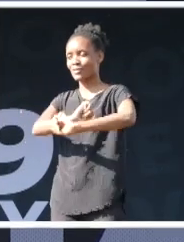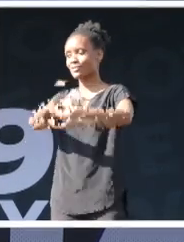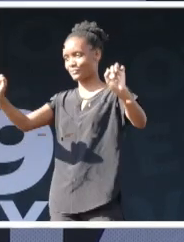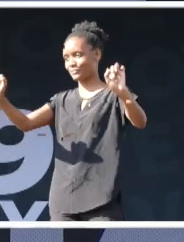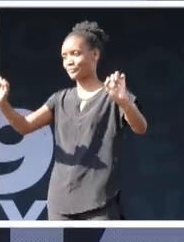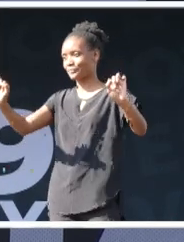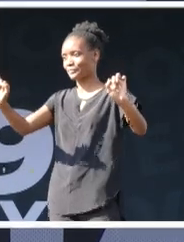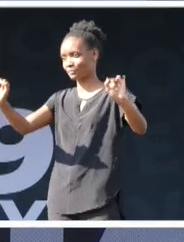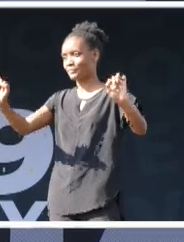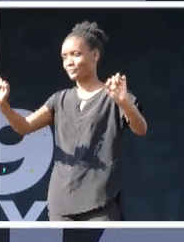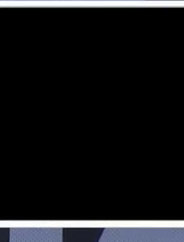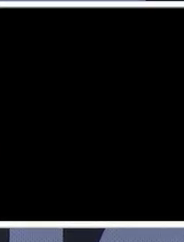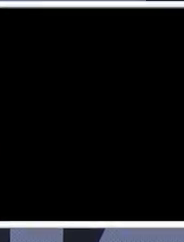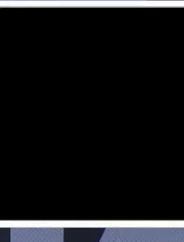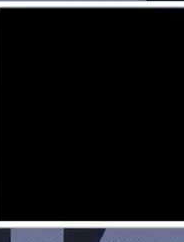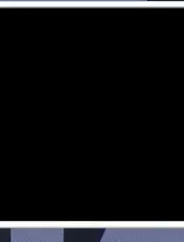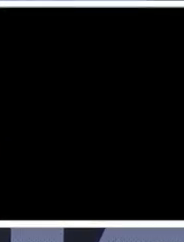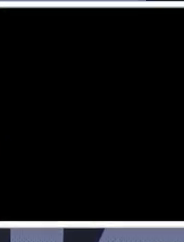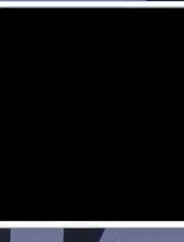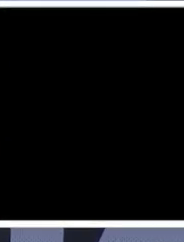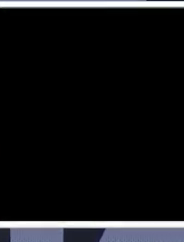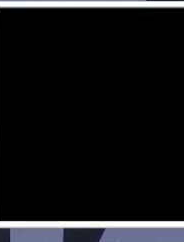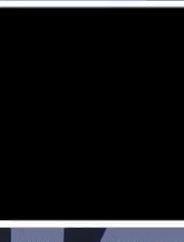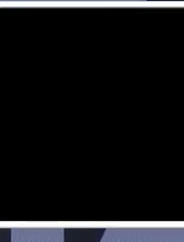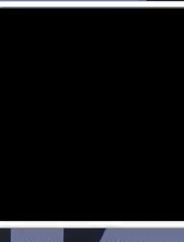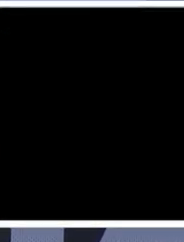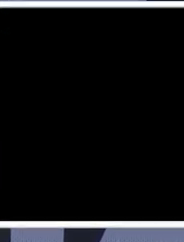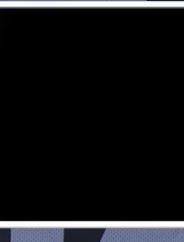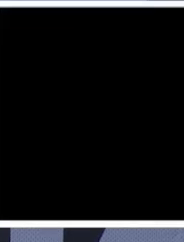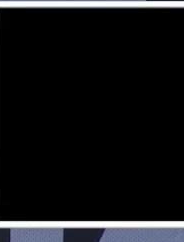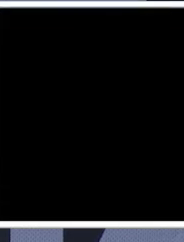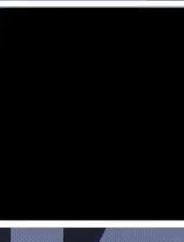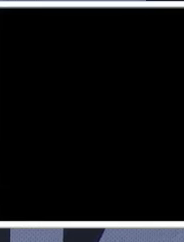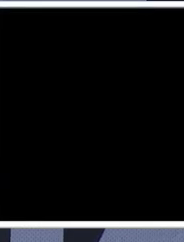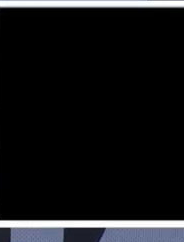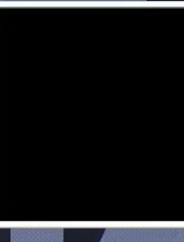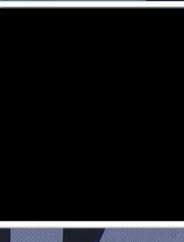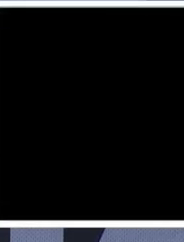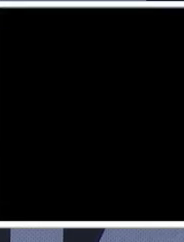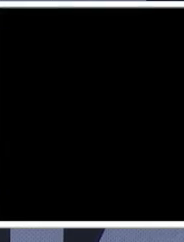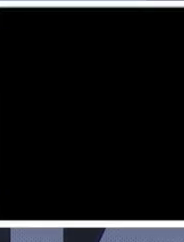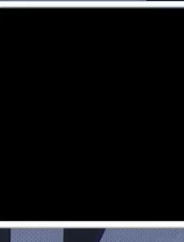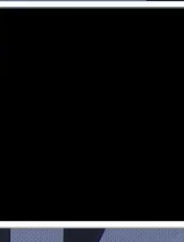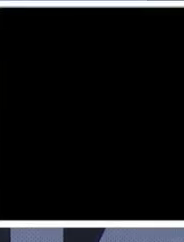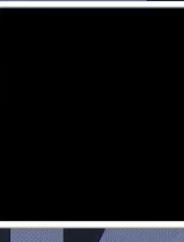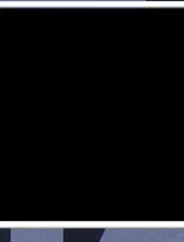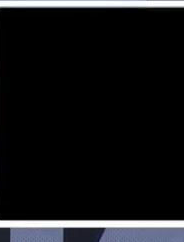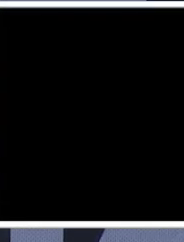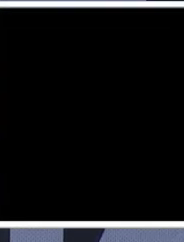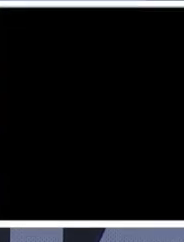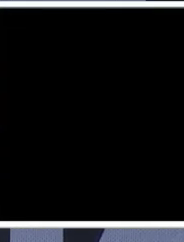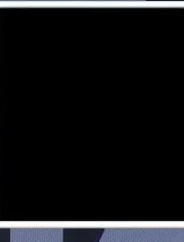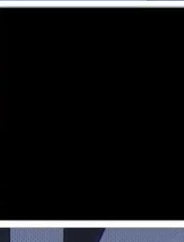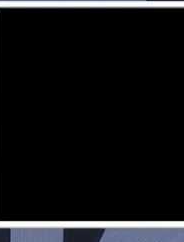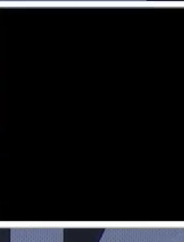power belongs to the people. It does not belong to all parties. It belongs to the